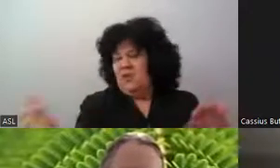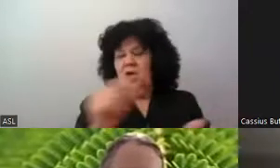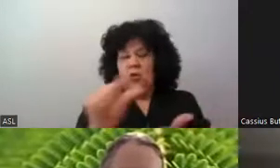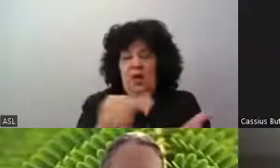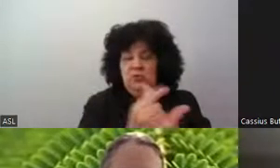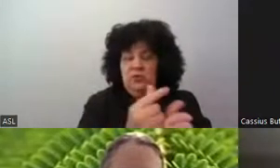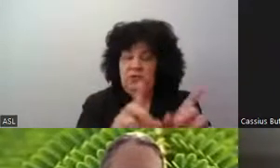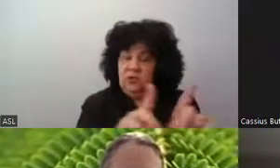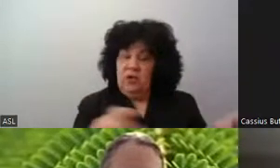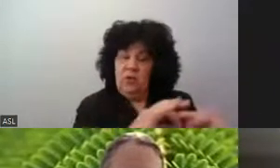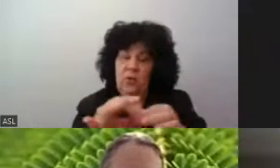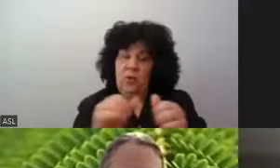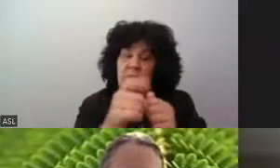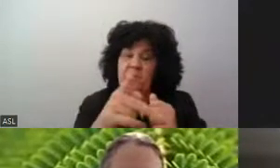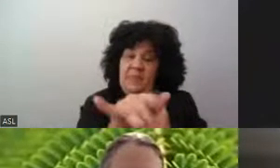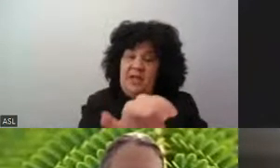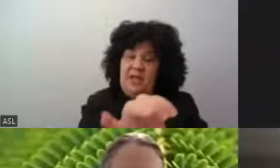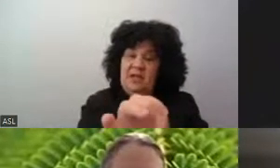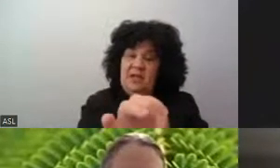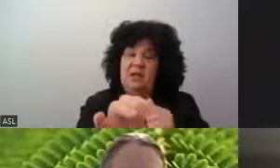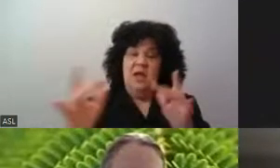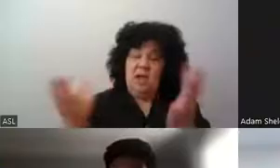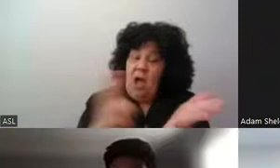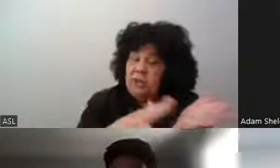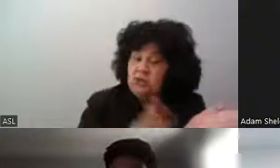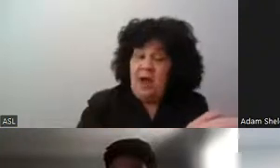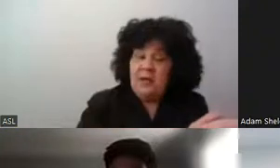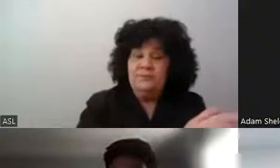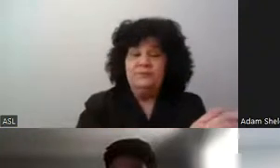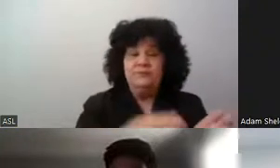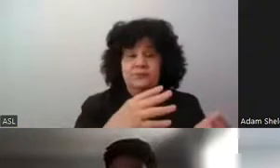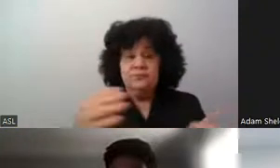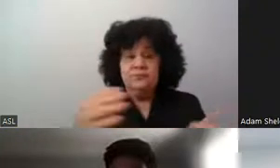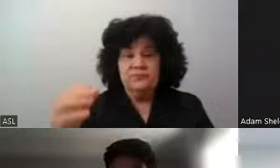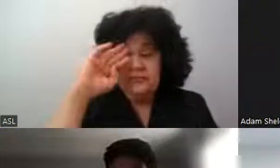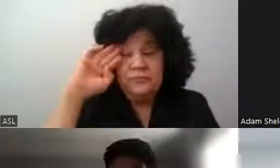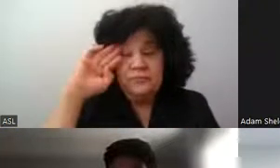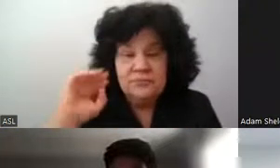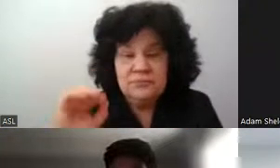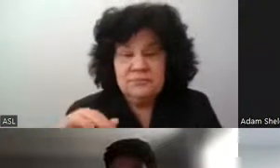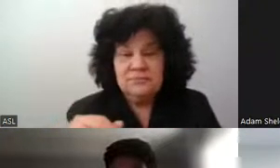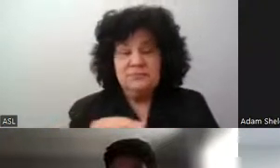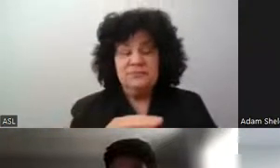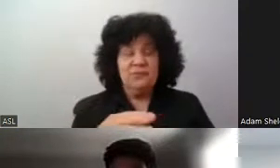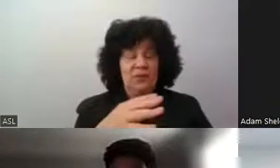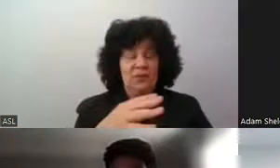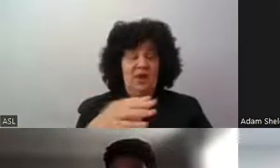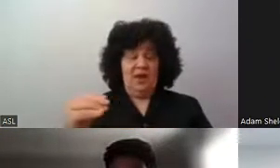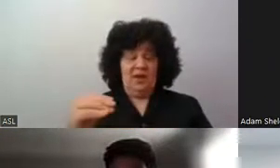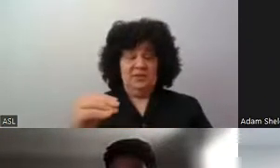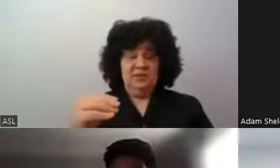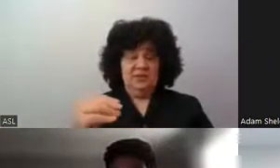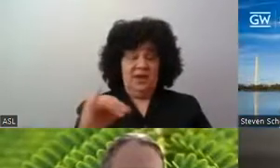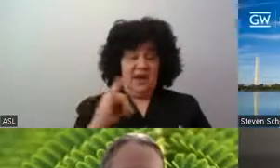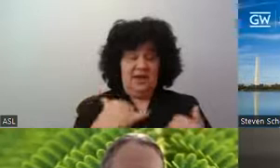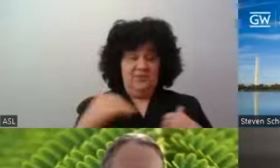and public procurement. Before that, I served as a career SES in the Office of Federal Procurement Policy, and I also had background in